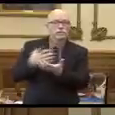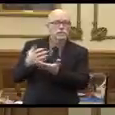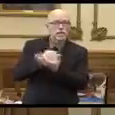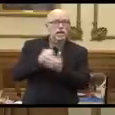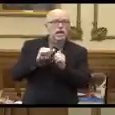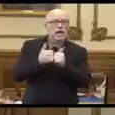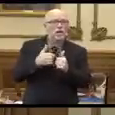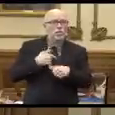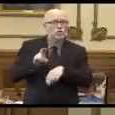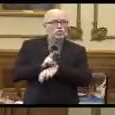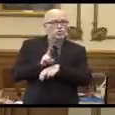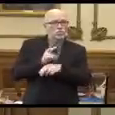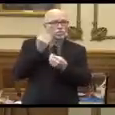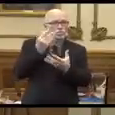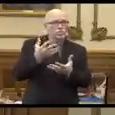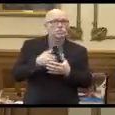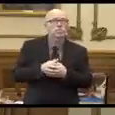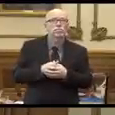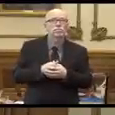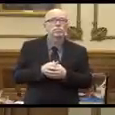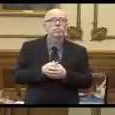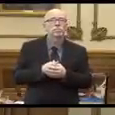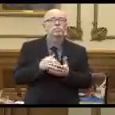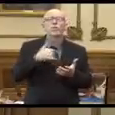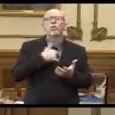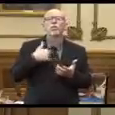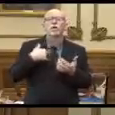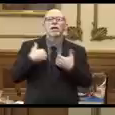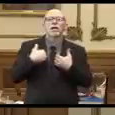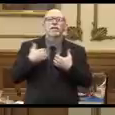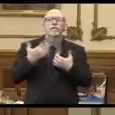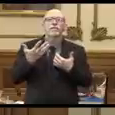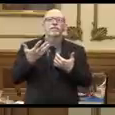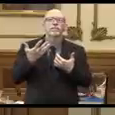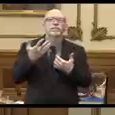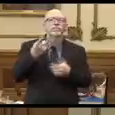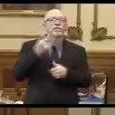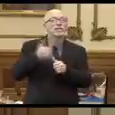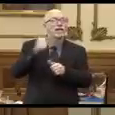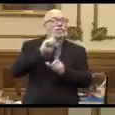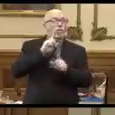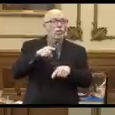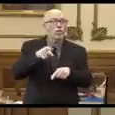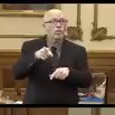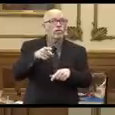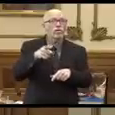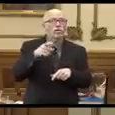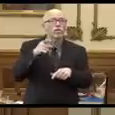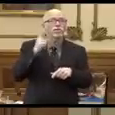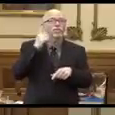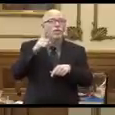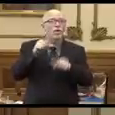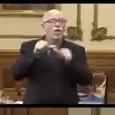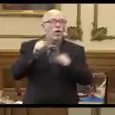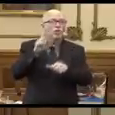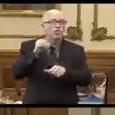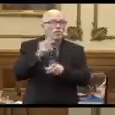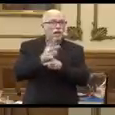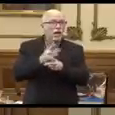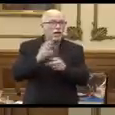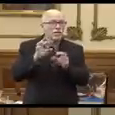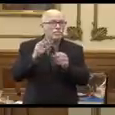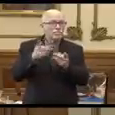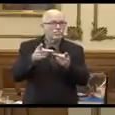how we use the data, so we have, through the executive order, asked all long-term care facilities to report data to